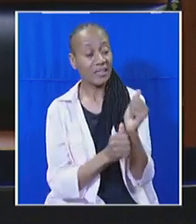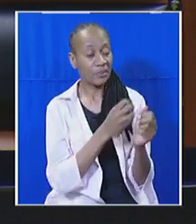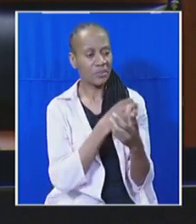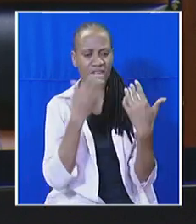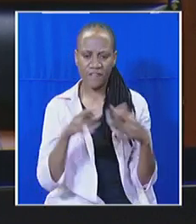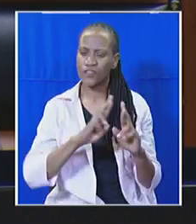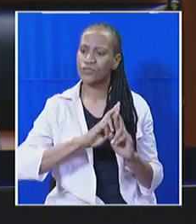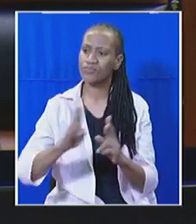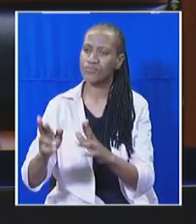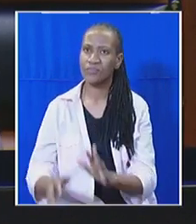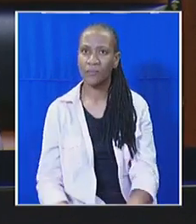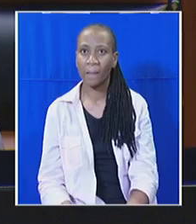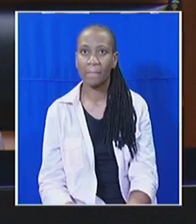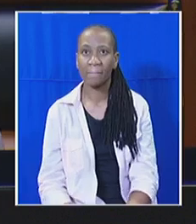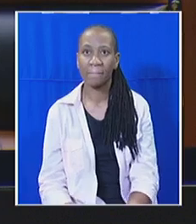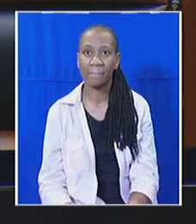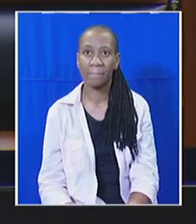had has not finished. answered the question.